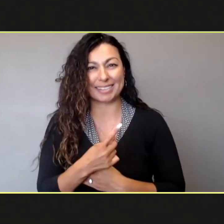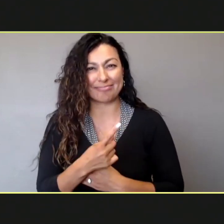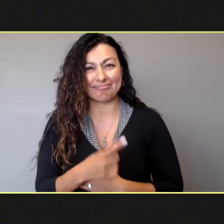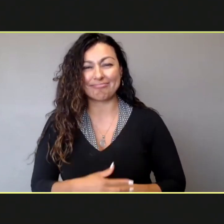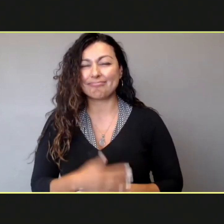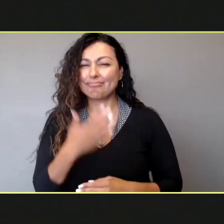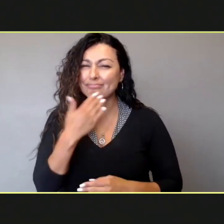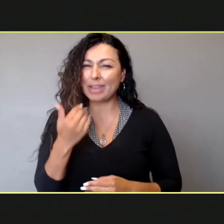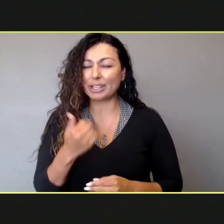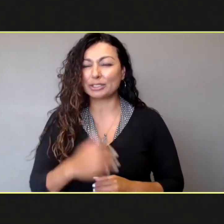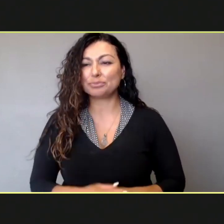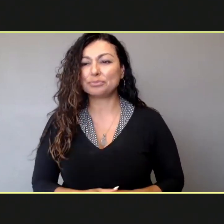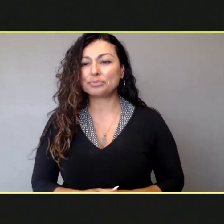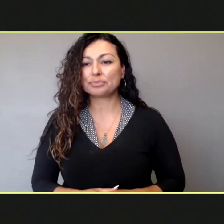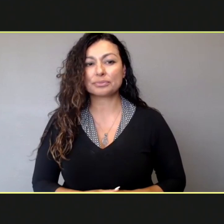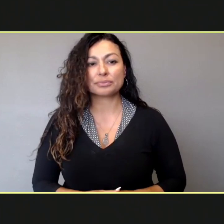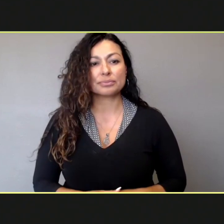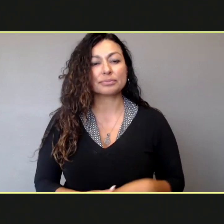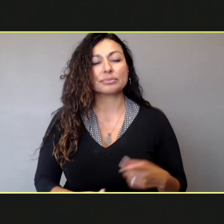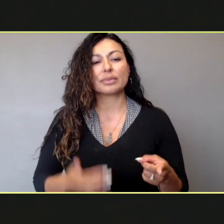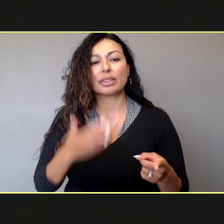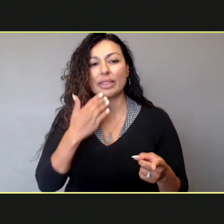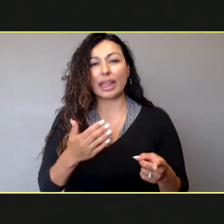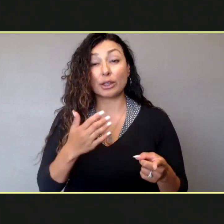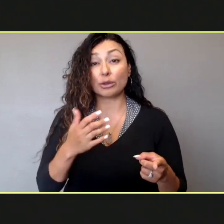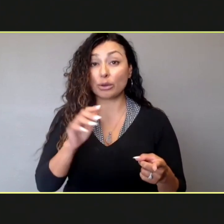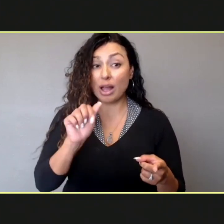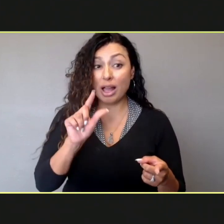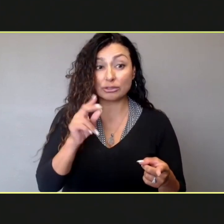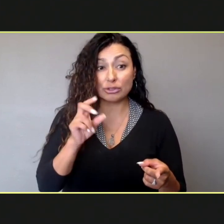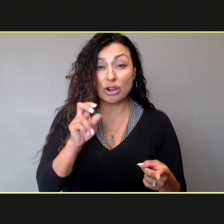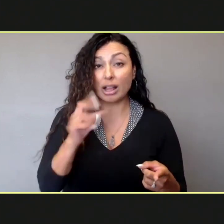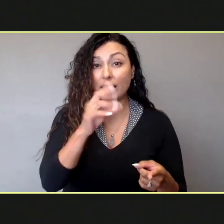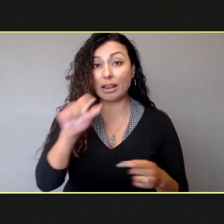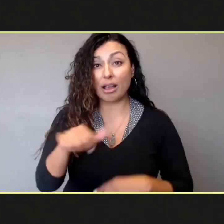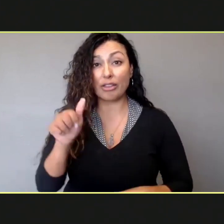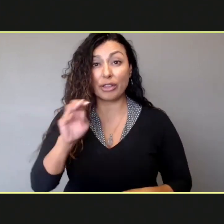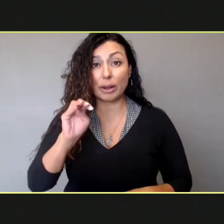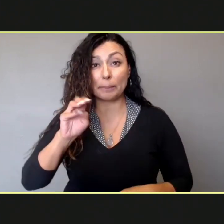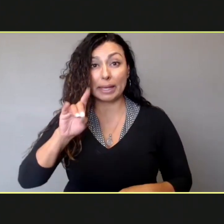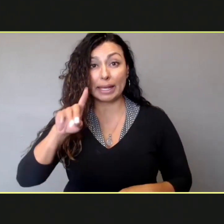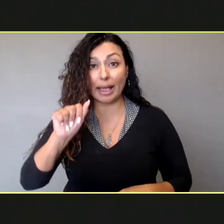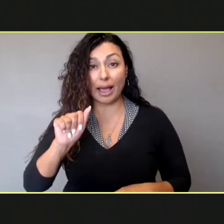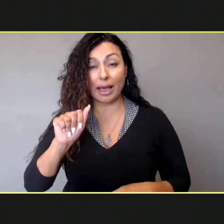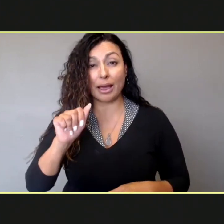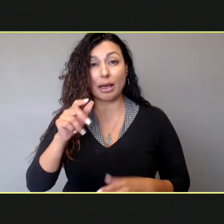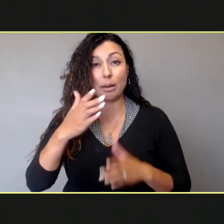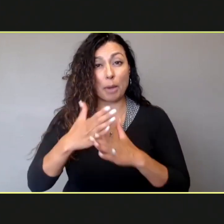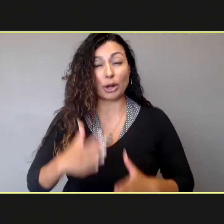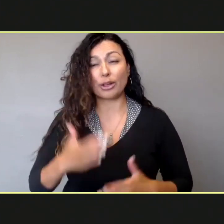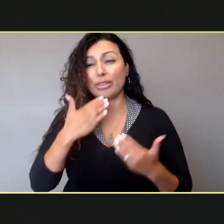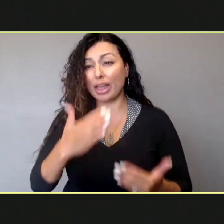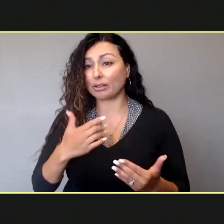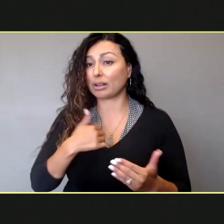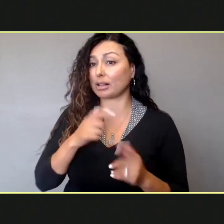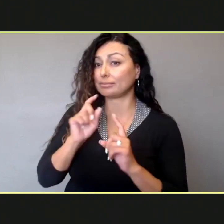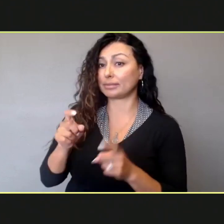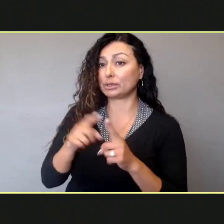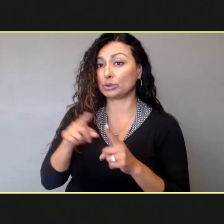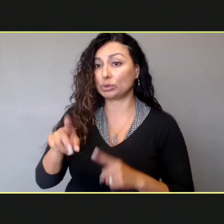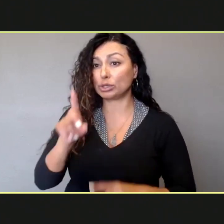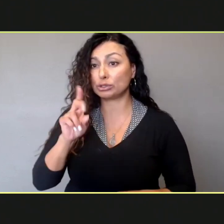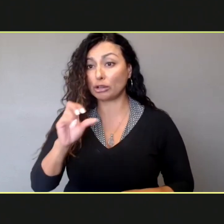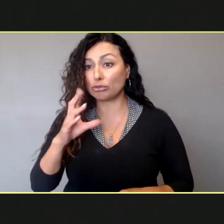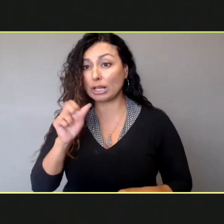Thank you, Algernon. I'd like to thank our media partners for attending today's press conference. Dr. Scrace, I'll hand it over to you for any